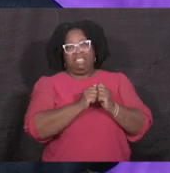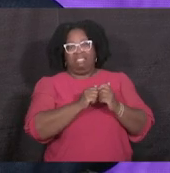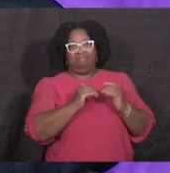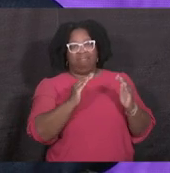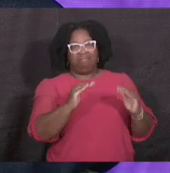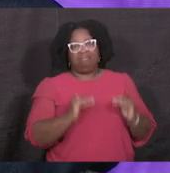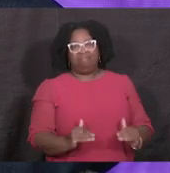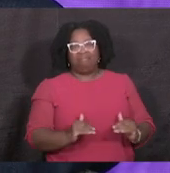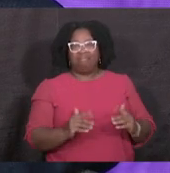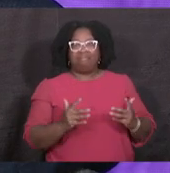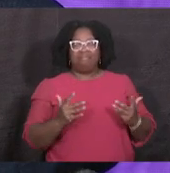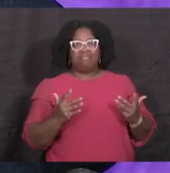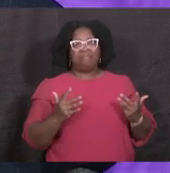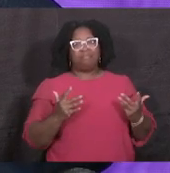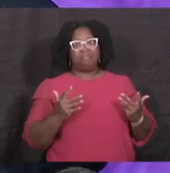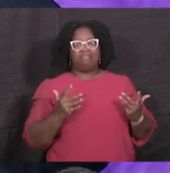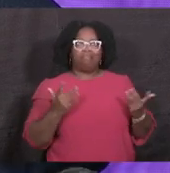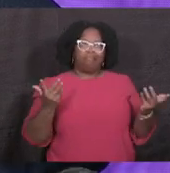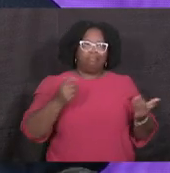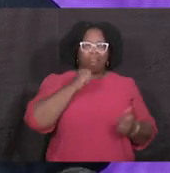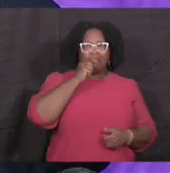I can't remember exactly where it was, but